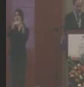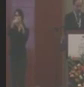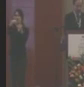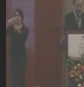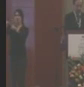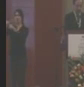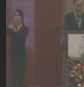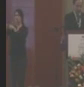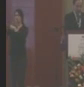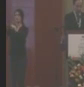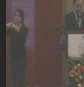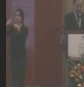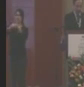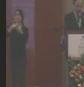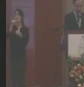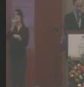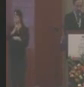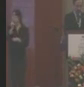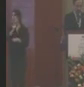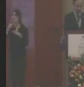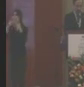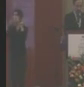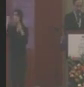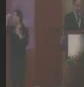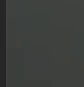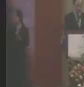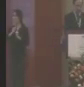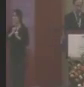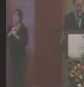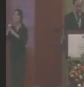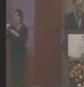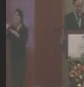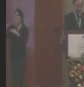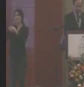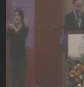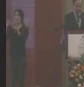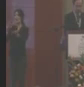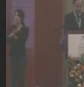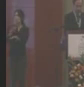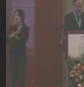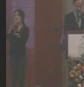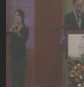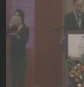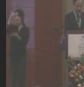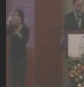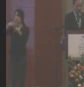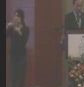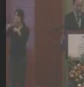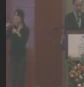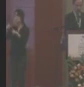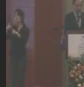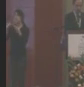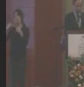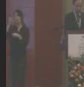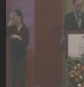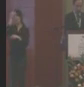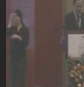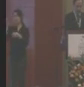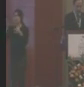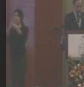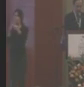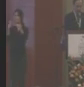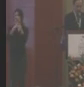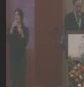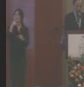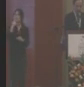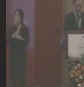50 institutions that belong to the public, private sector, as well as academia and the organized civil society. And